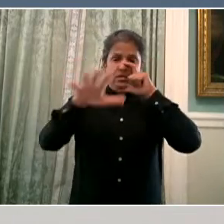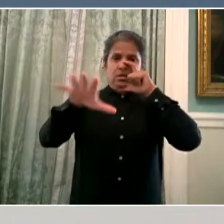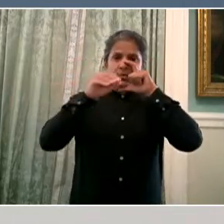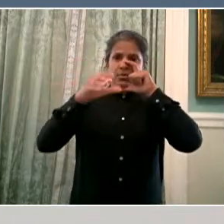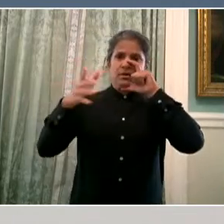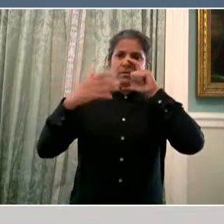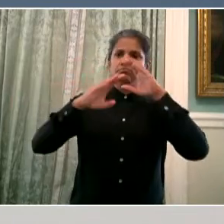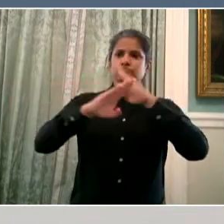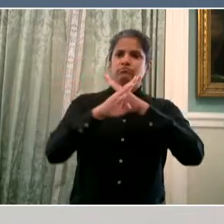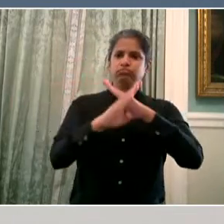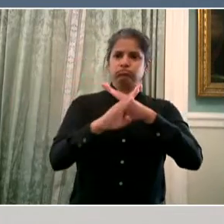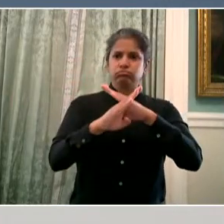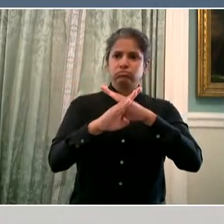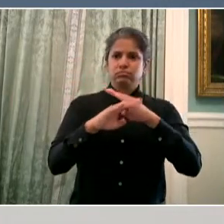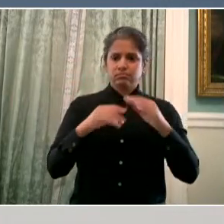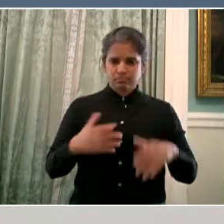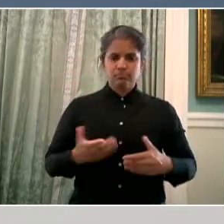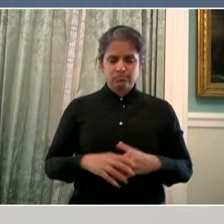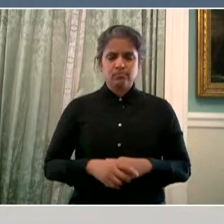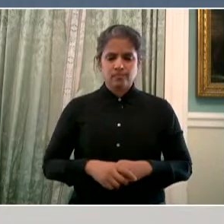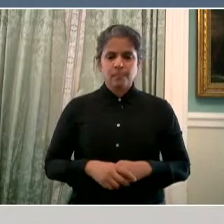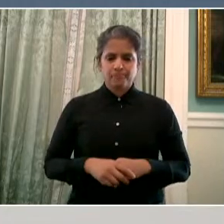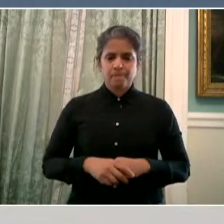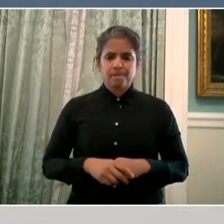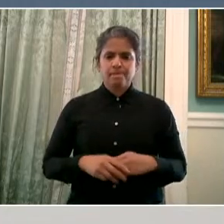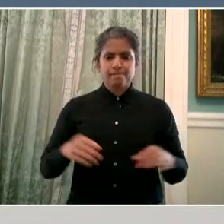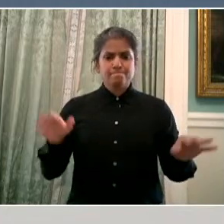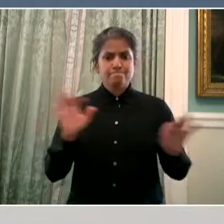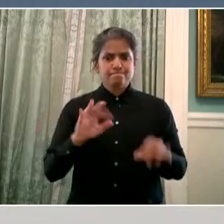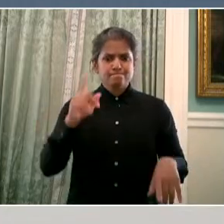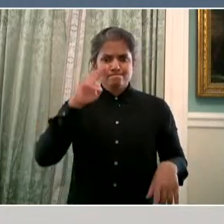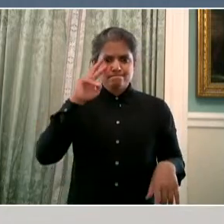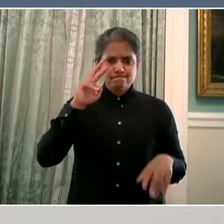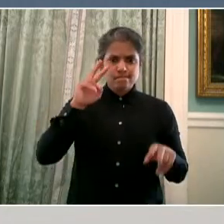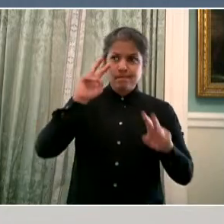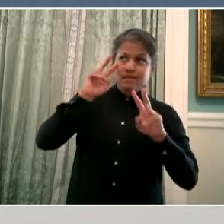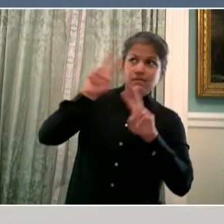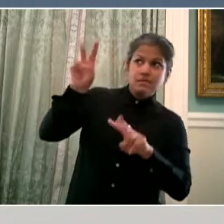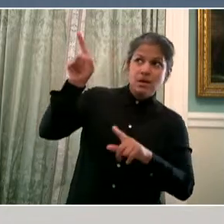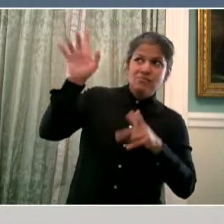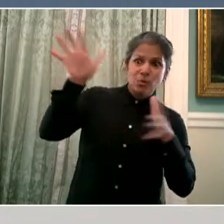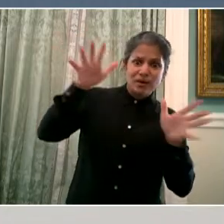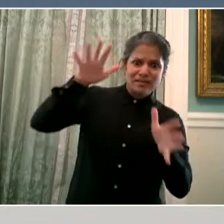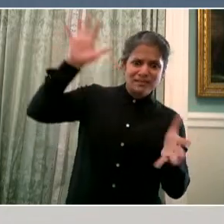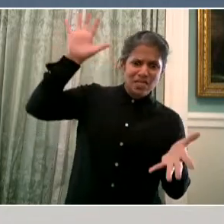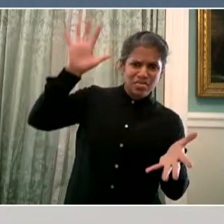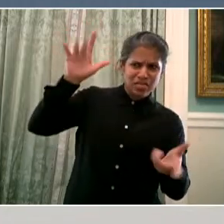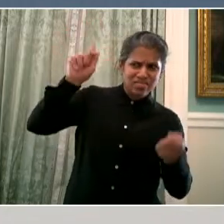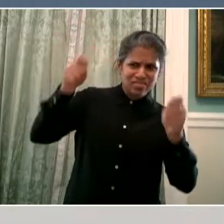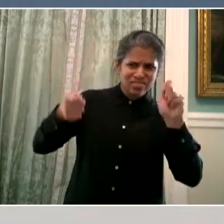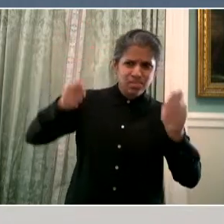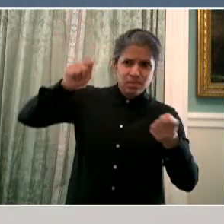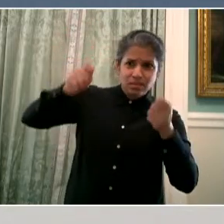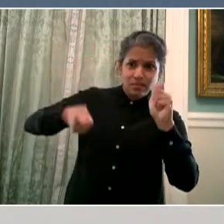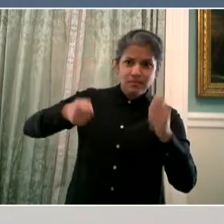so please stay informed. We have many tools to help. Our health department website,